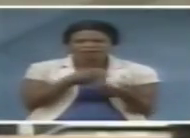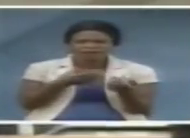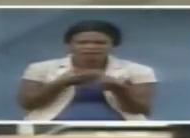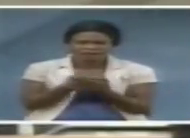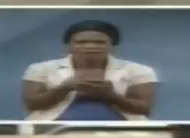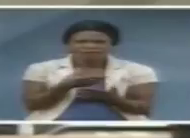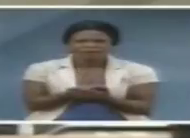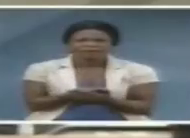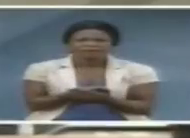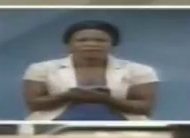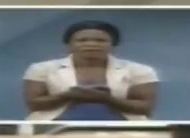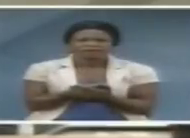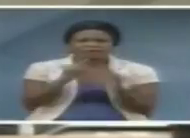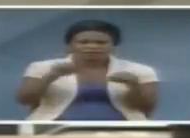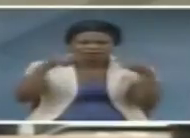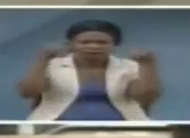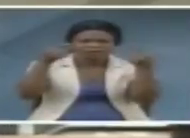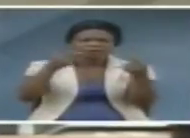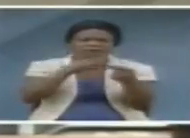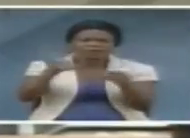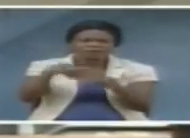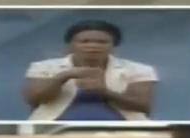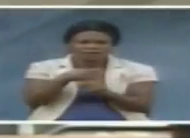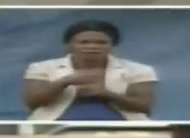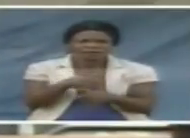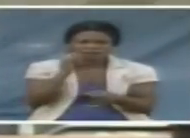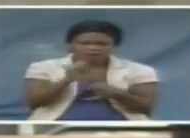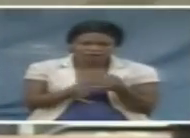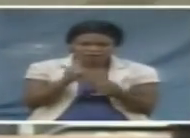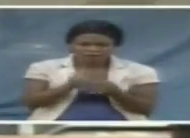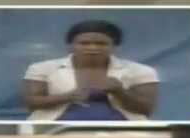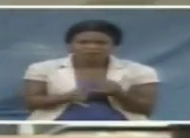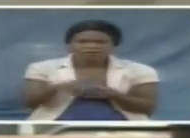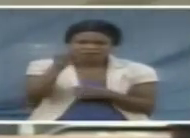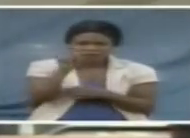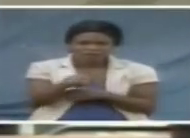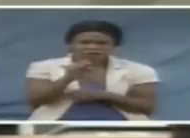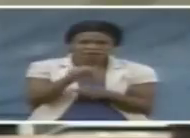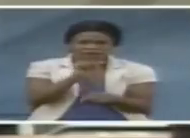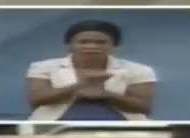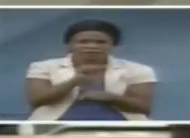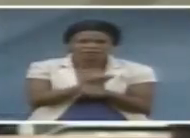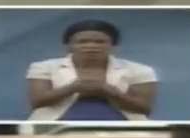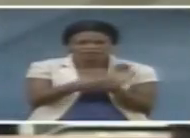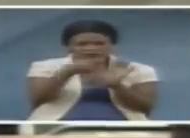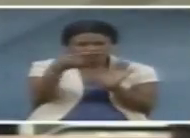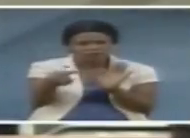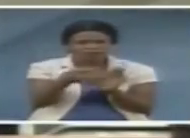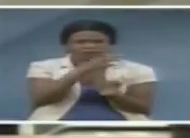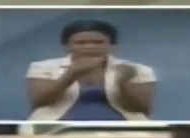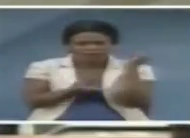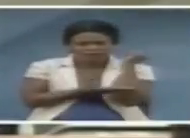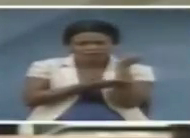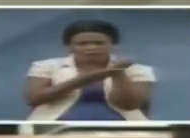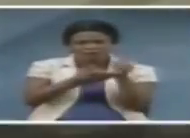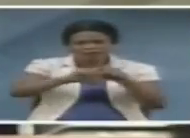to support financial stability and financial development and inclusion. Largely, Mr. Speaker, the